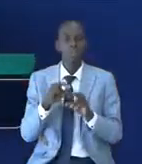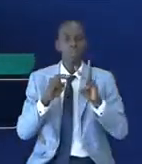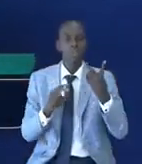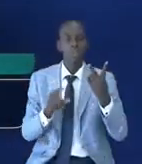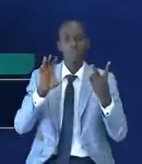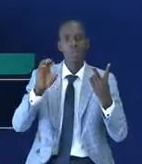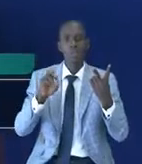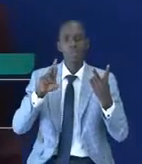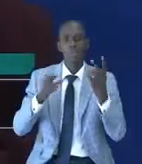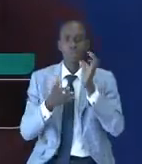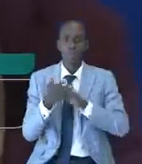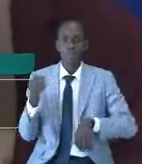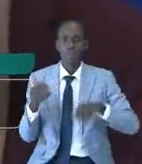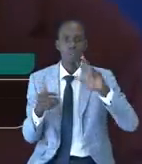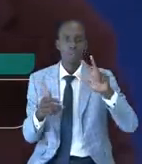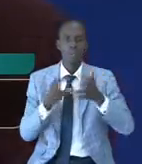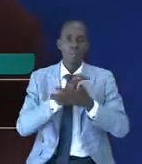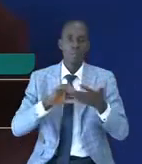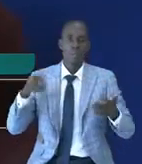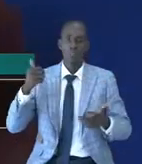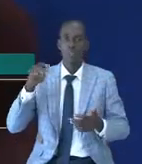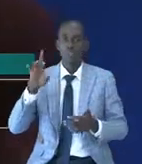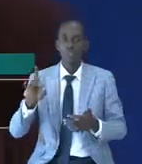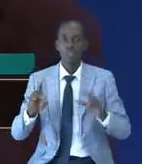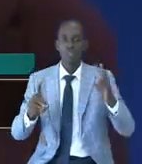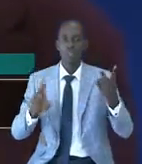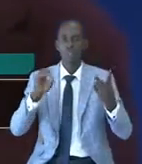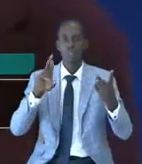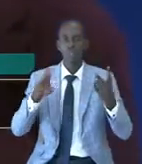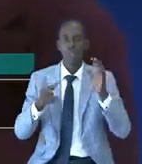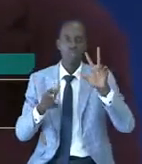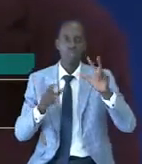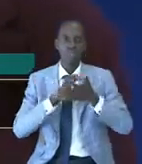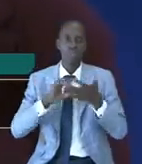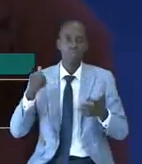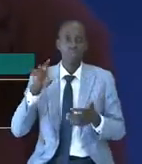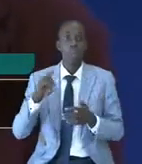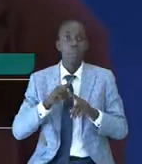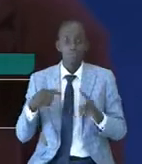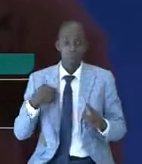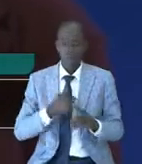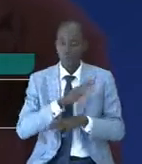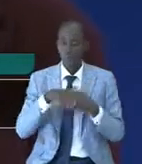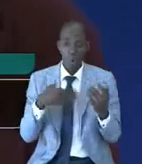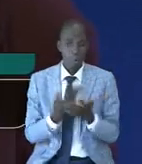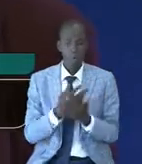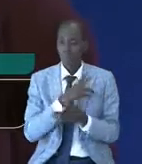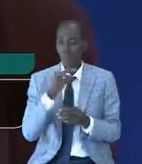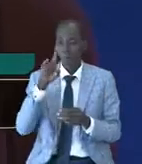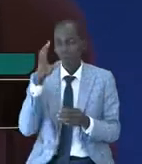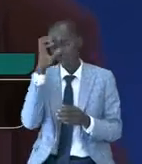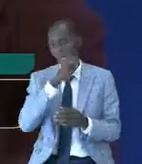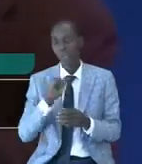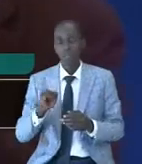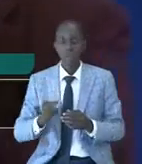chapter 3 and in verse 18. But we all, no exception, young and old,